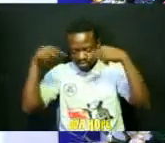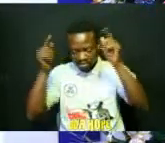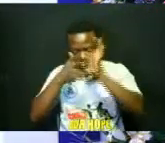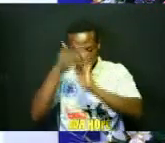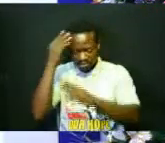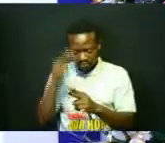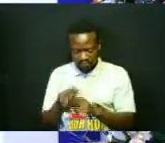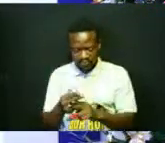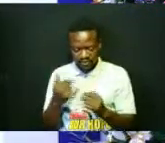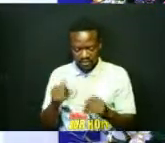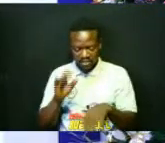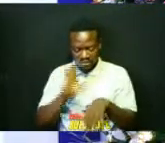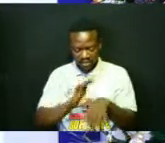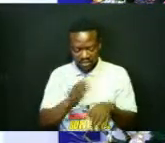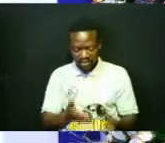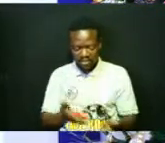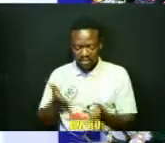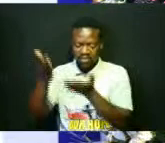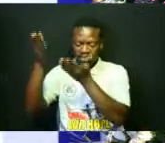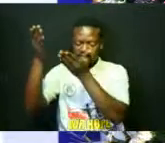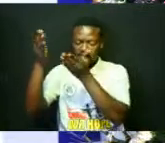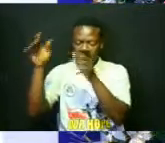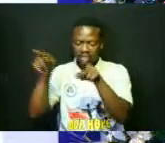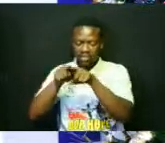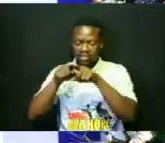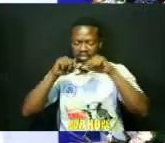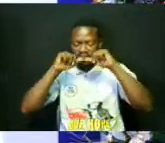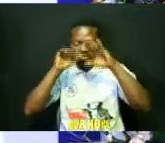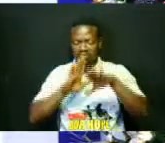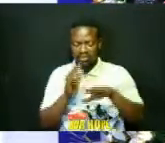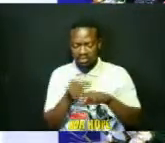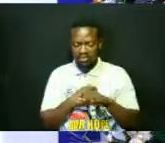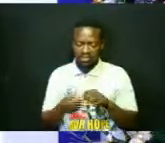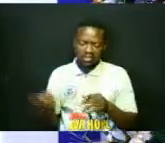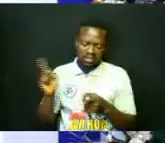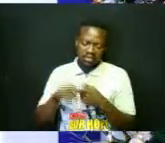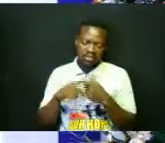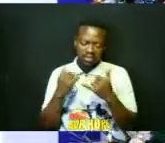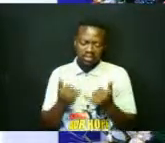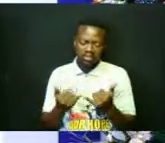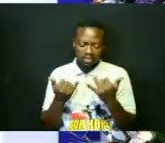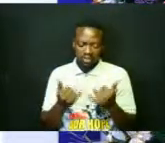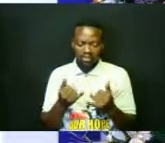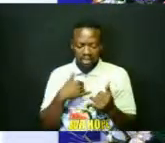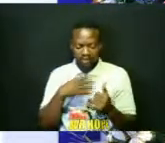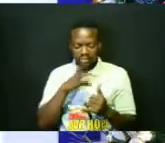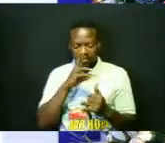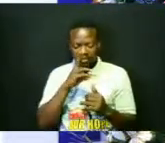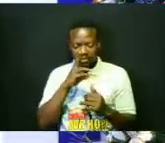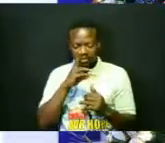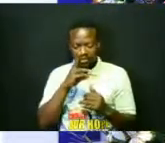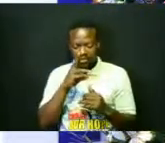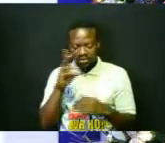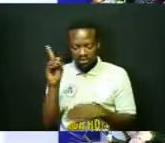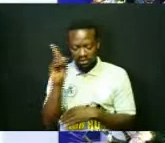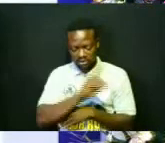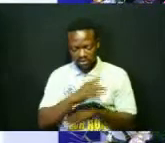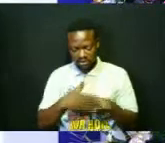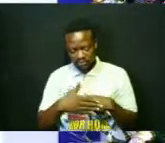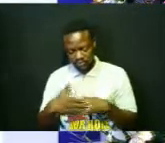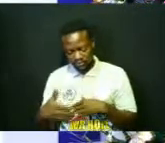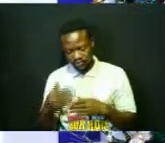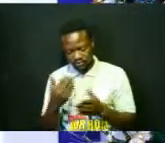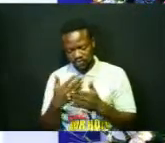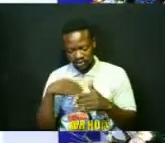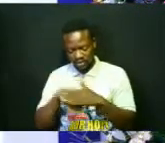God, that as you have blessed us, oh God, until this point, and we have 6 more days to go, and that by your